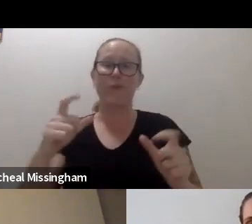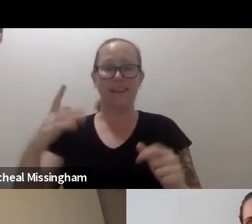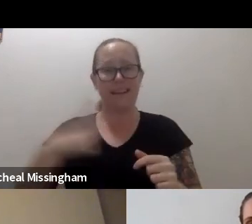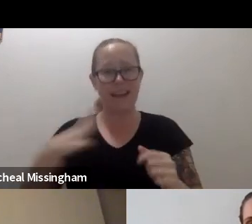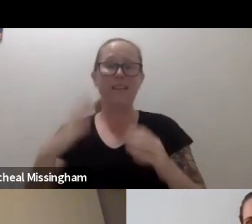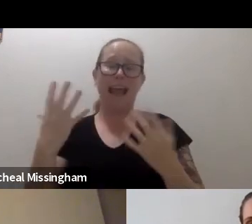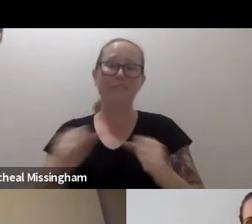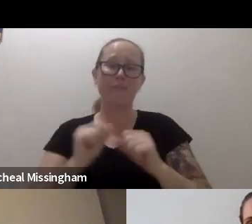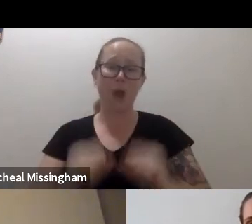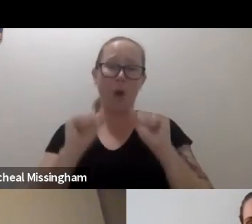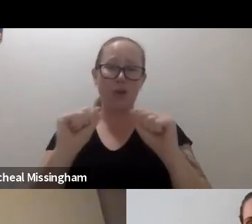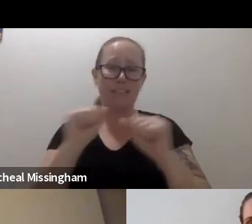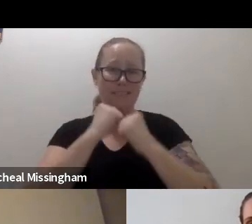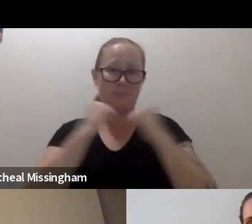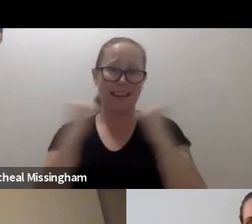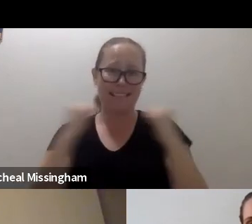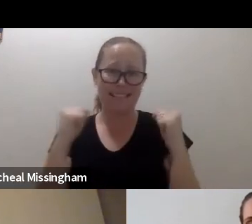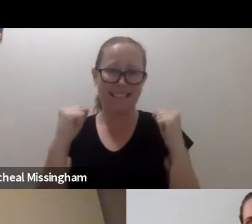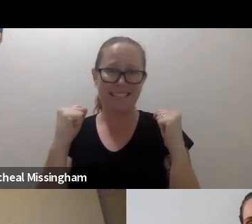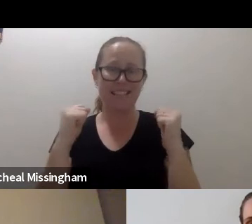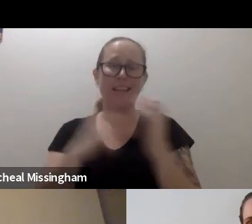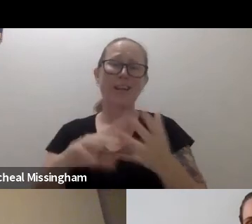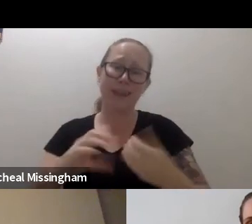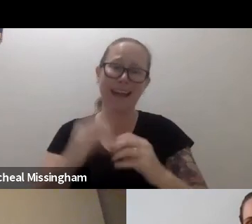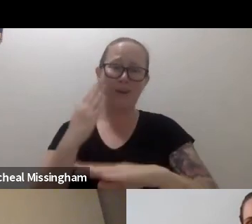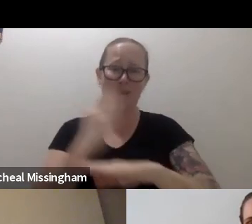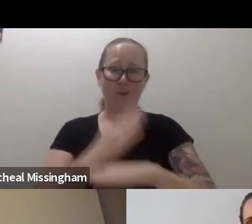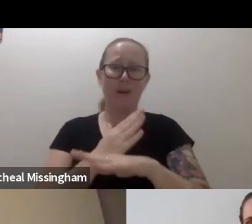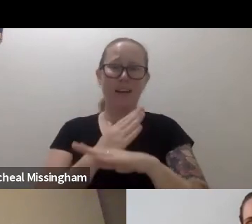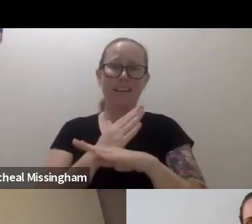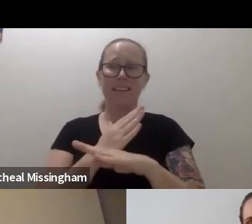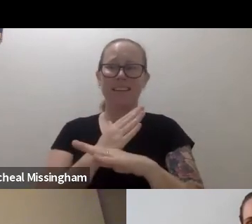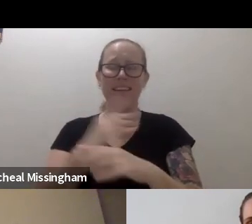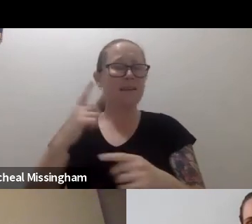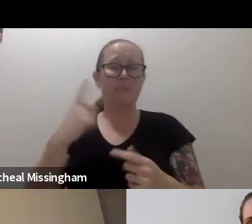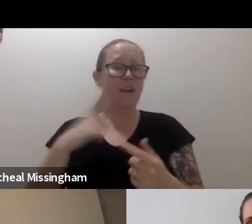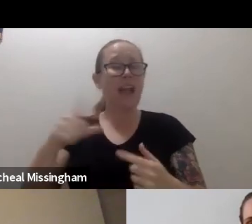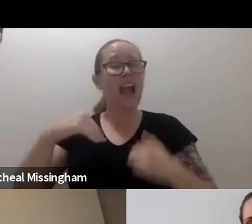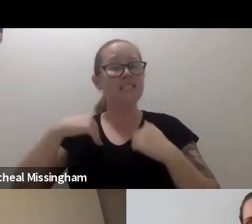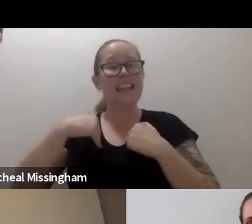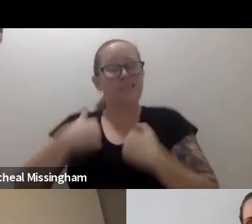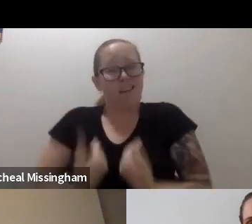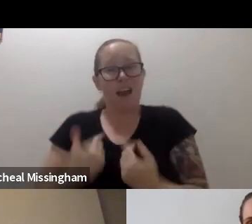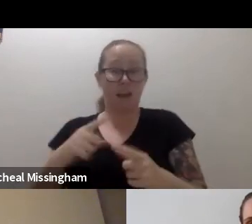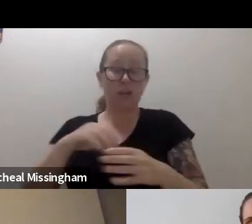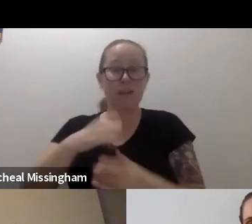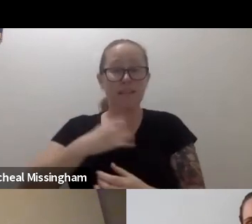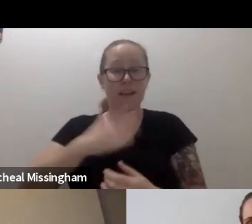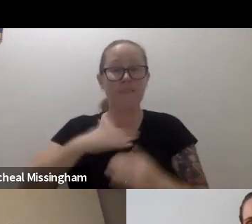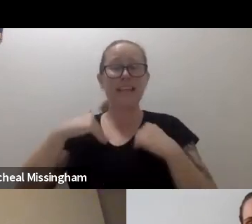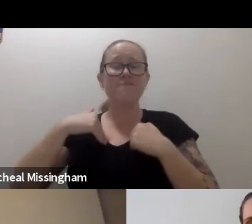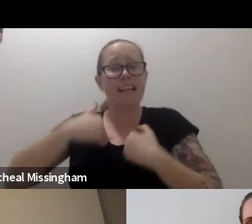people need to have their own space to create the work, because they're actually getting tired,